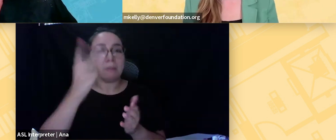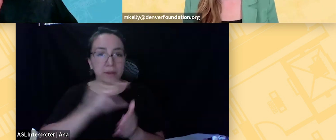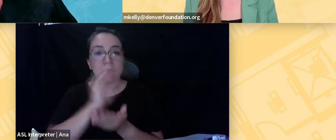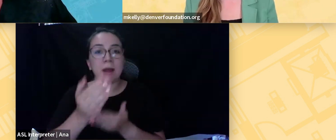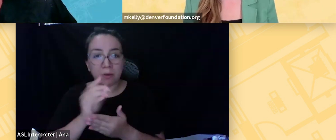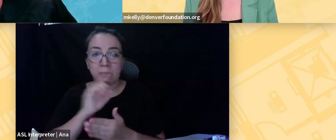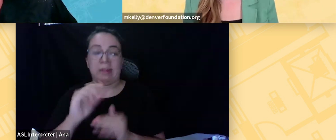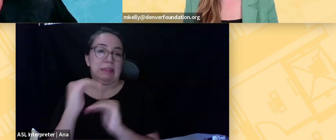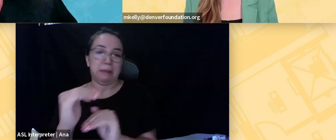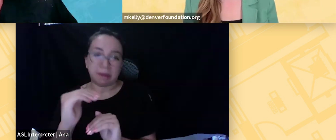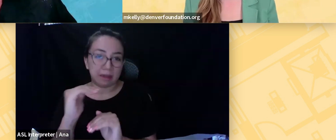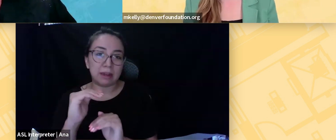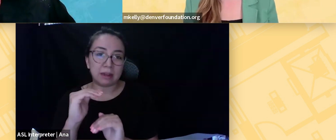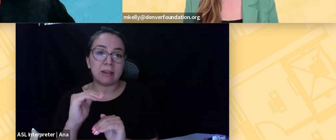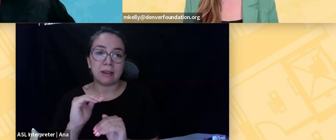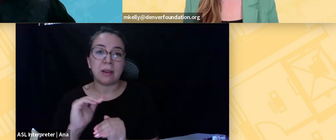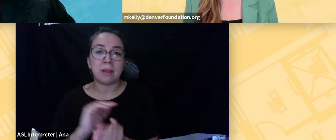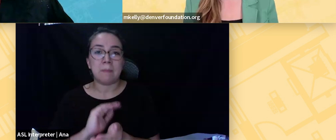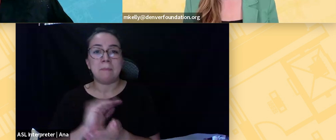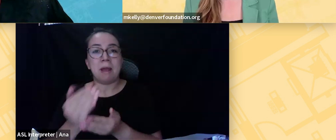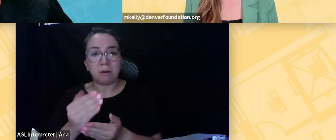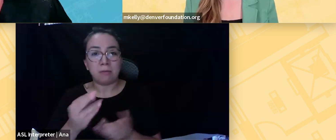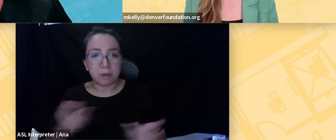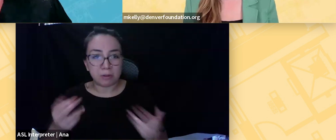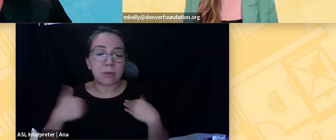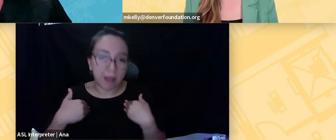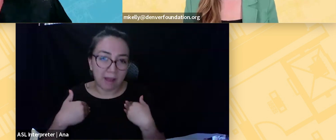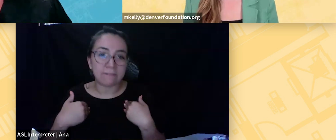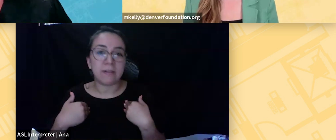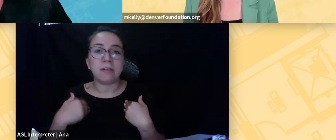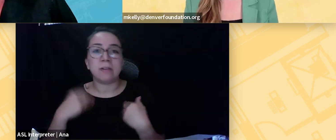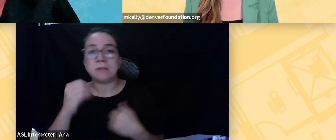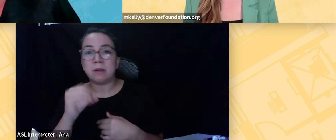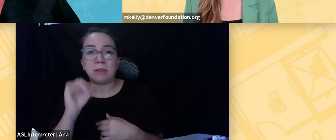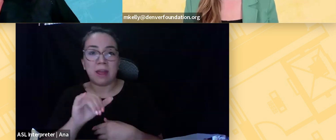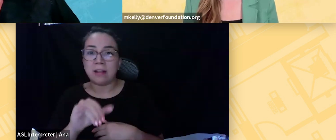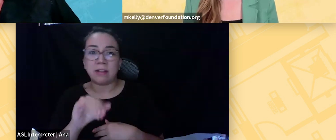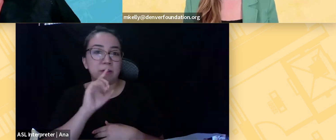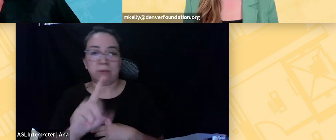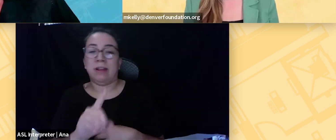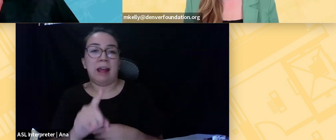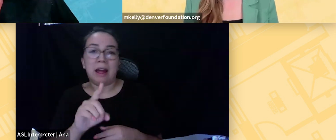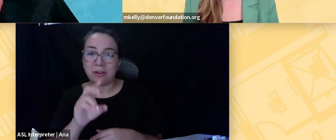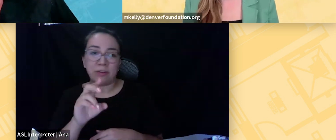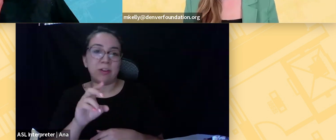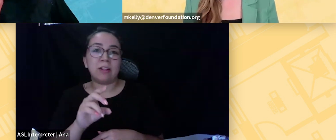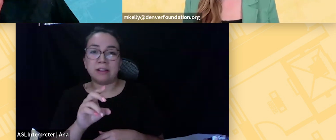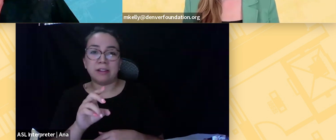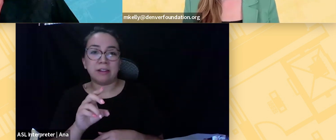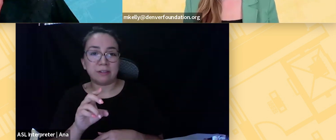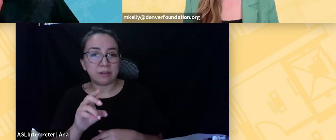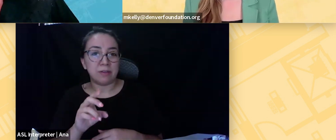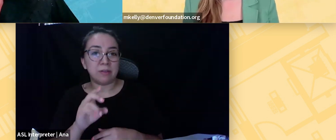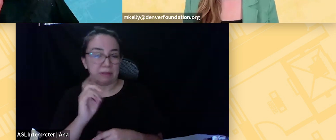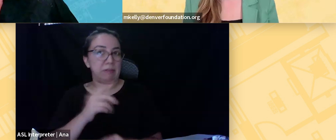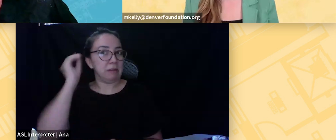really limited in the amount of resource that we have. So that's, that's just a reality that we all have to keep in mind